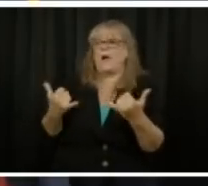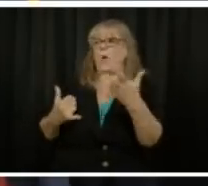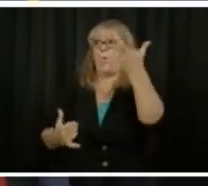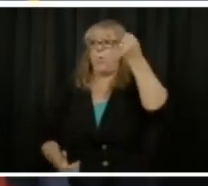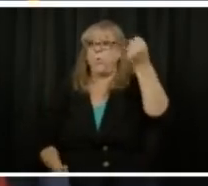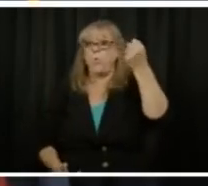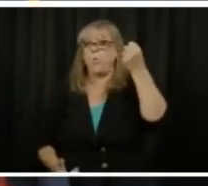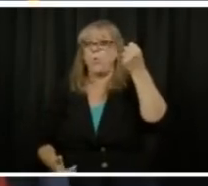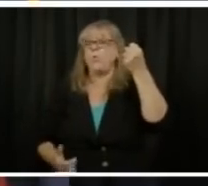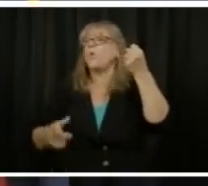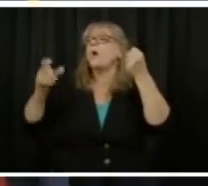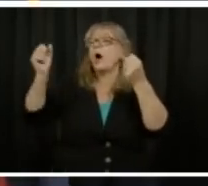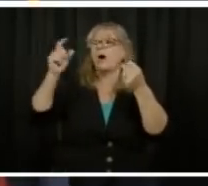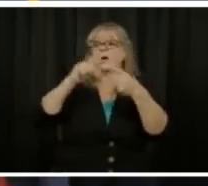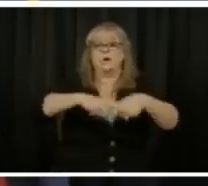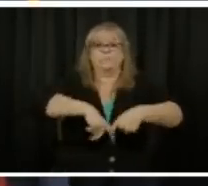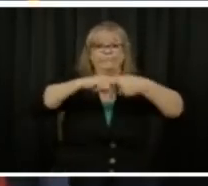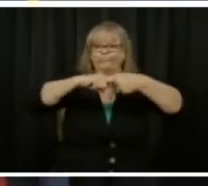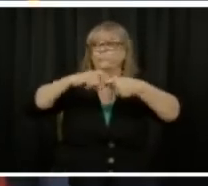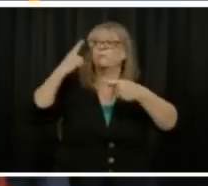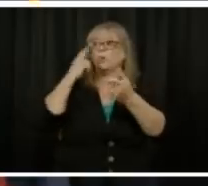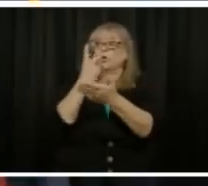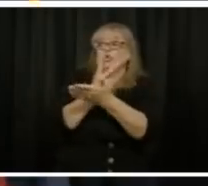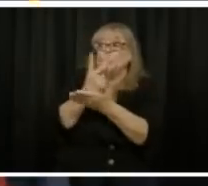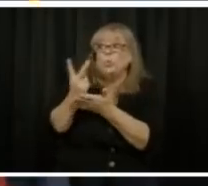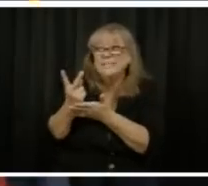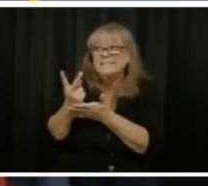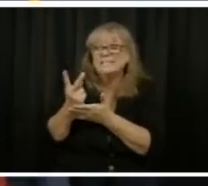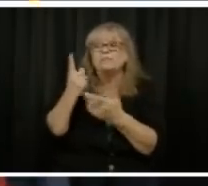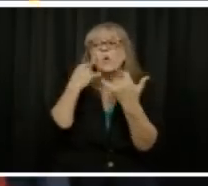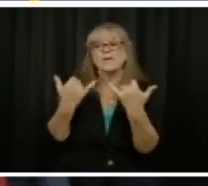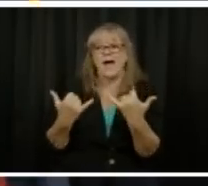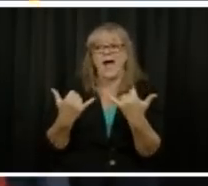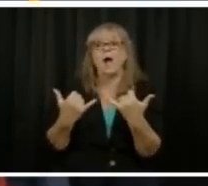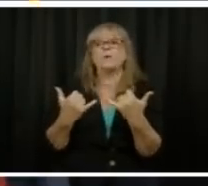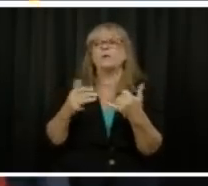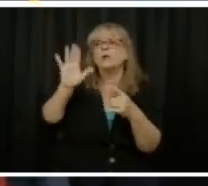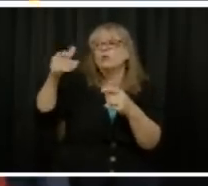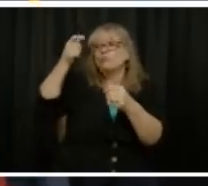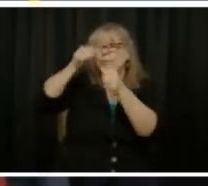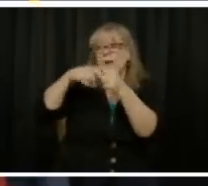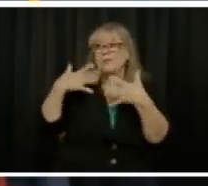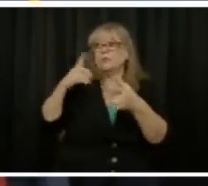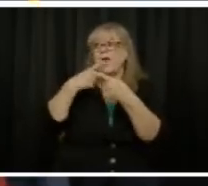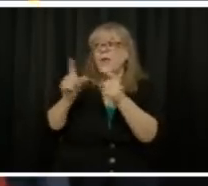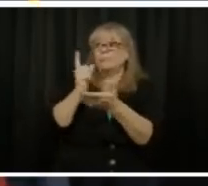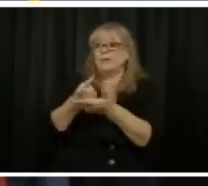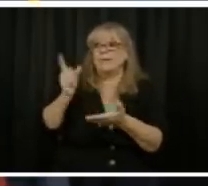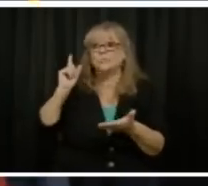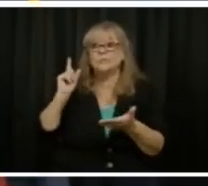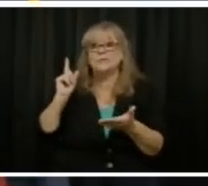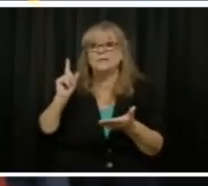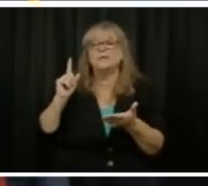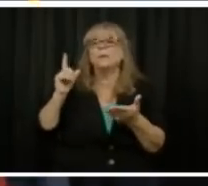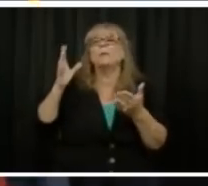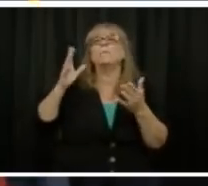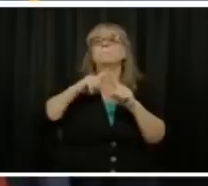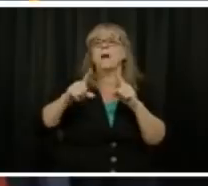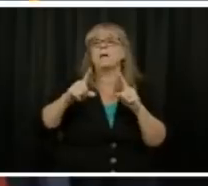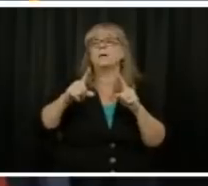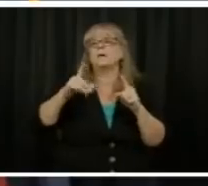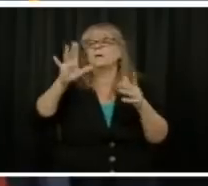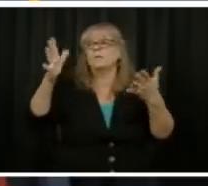on. But remember, we announced a 2-week pause on variances. It's possible that will be renewed. It depends on where we are in another week and a half. It's